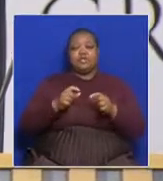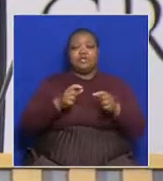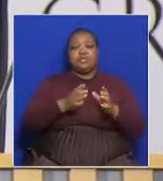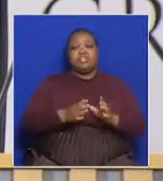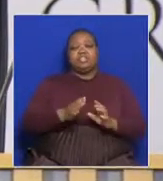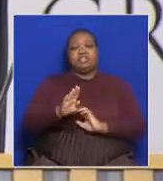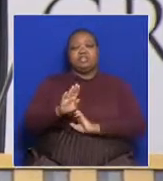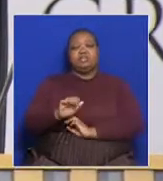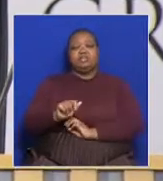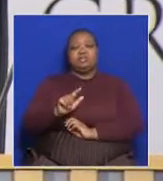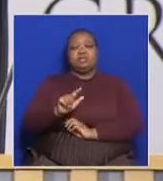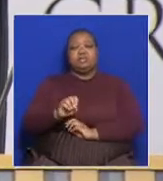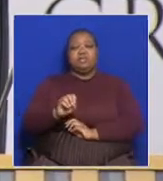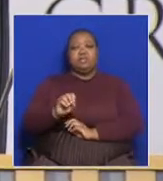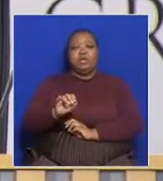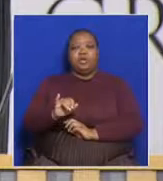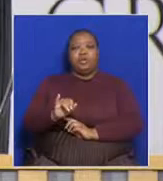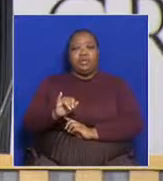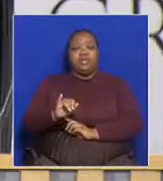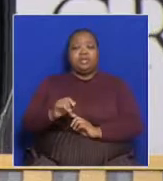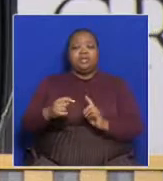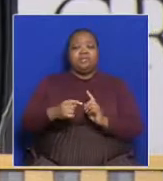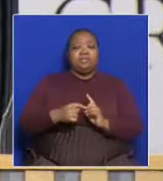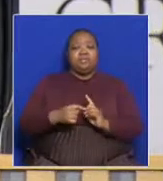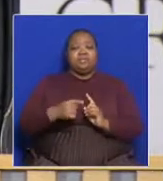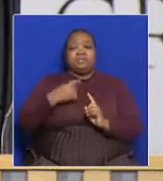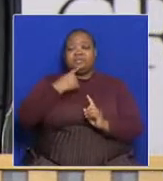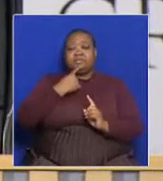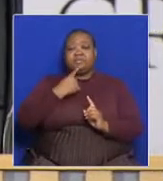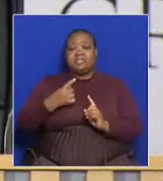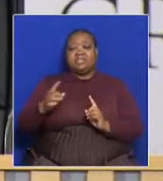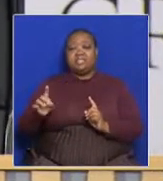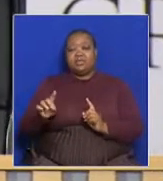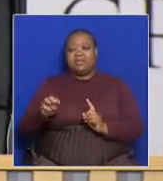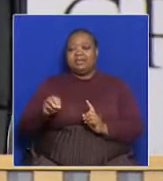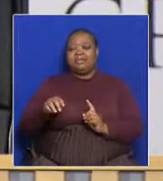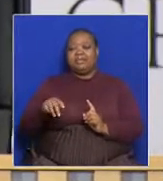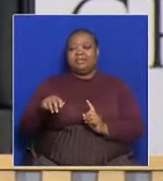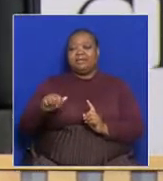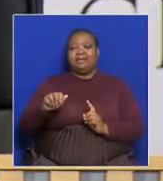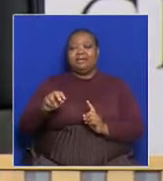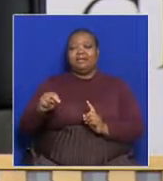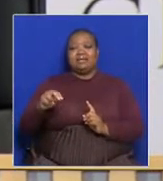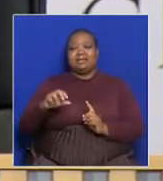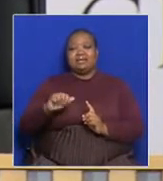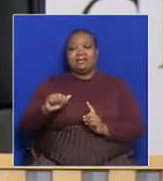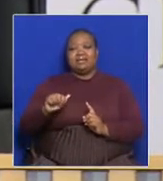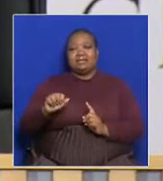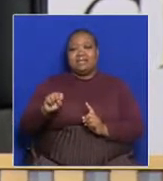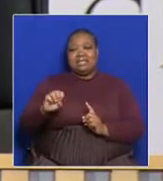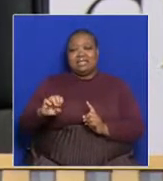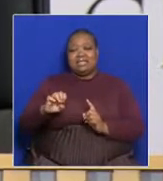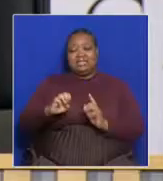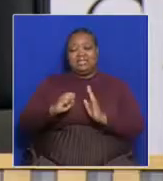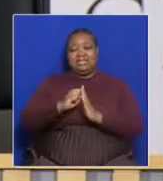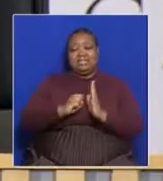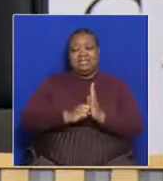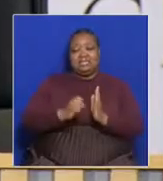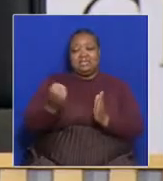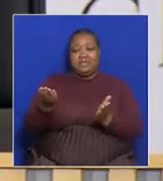pointed out that Pangase's statement, together with mine, had the same names, the same designation of